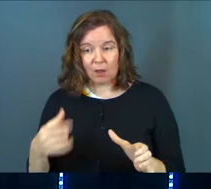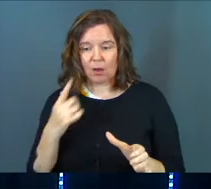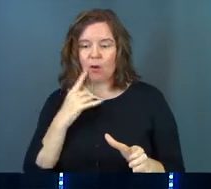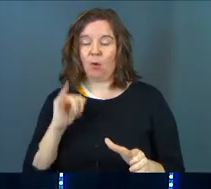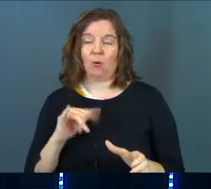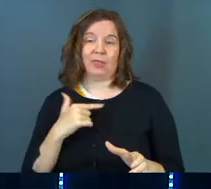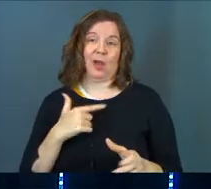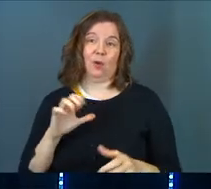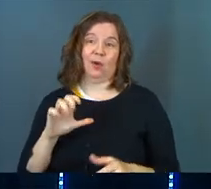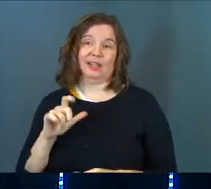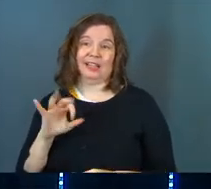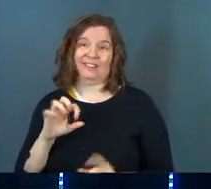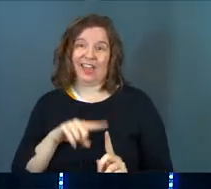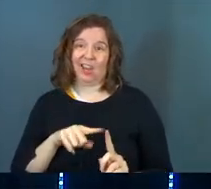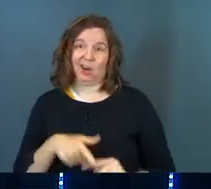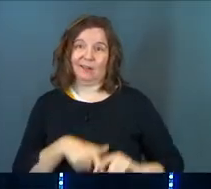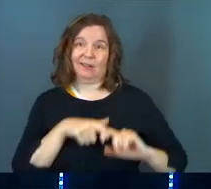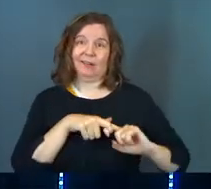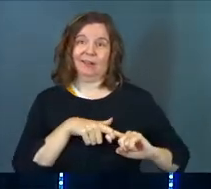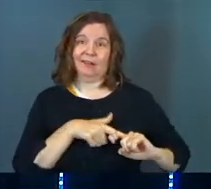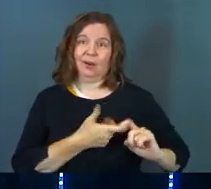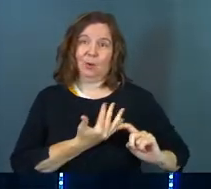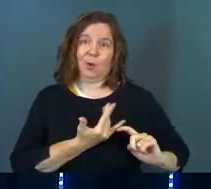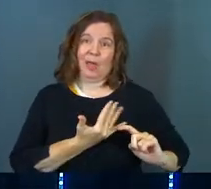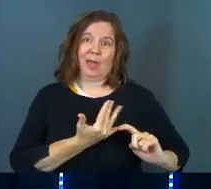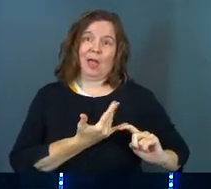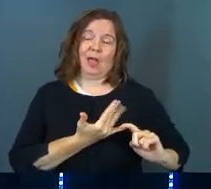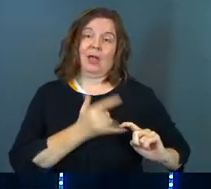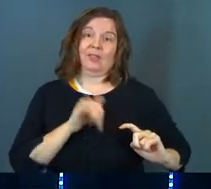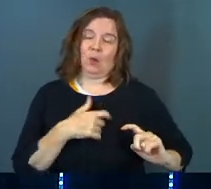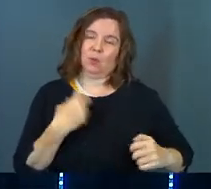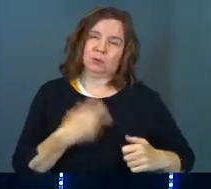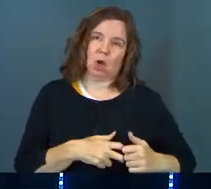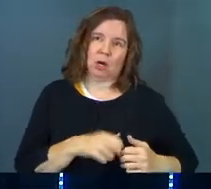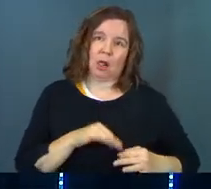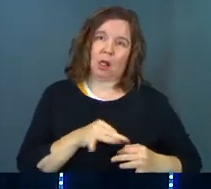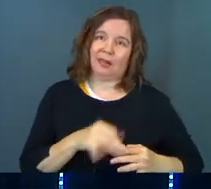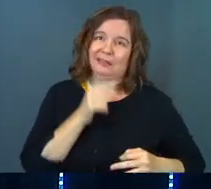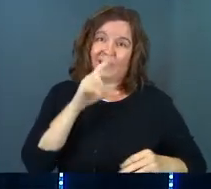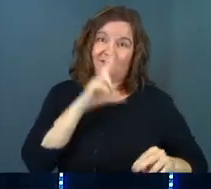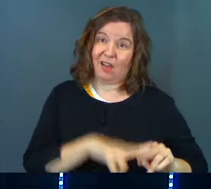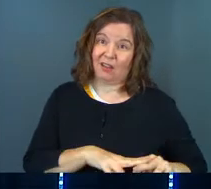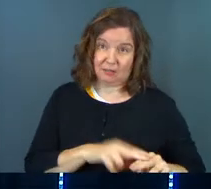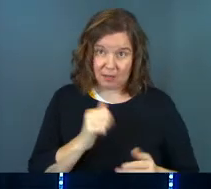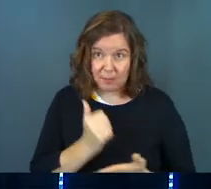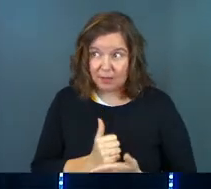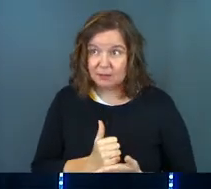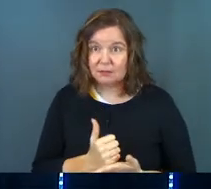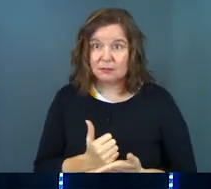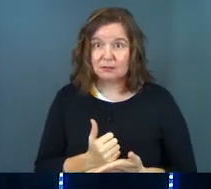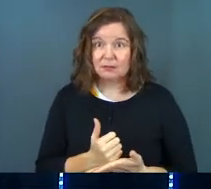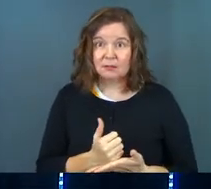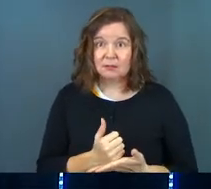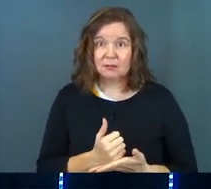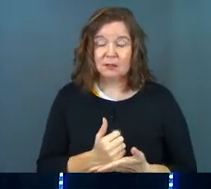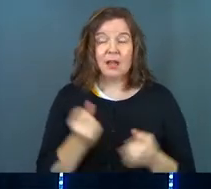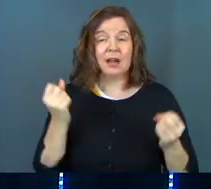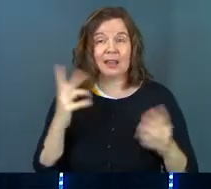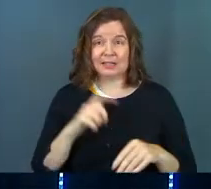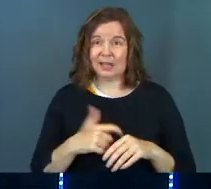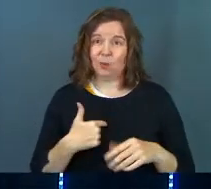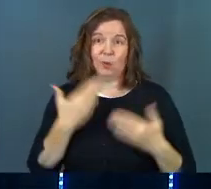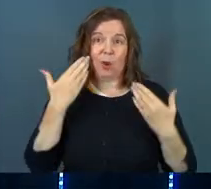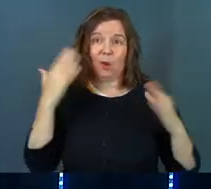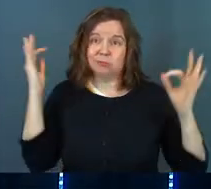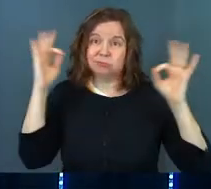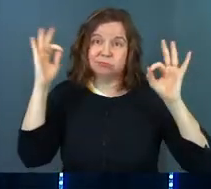you say, that was just a cliffhanger and I had to wait and the waiting was hard and the delays are no fun, amen? And a lot of